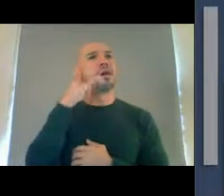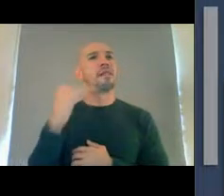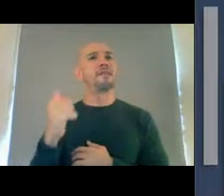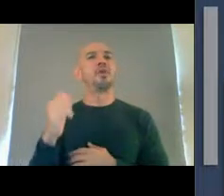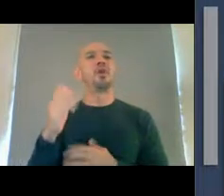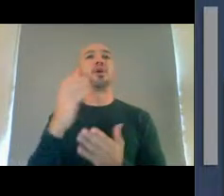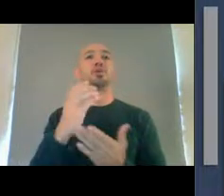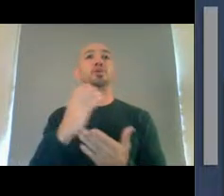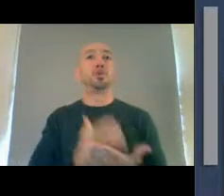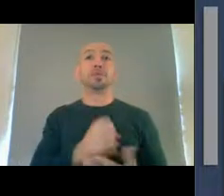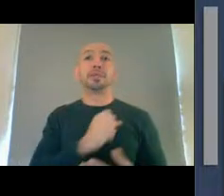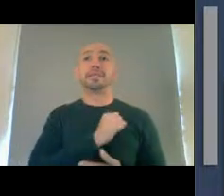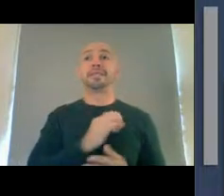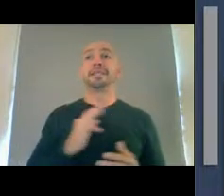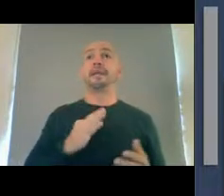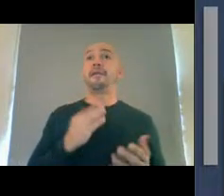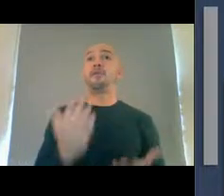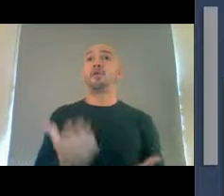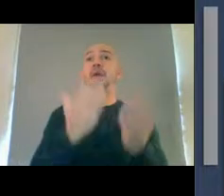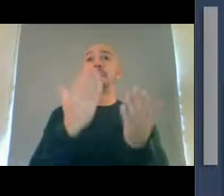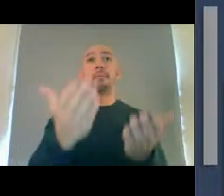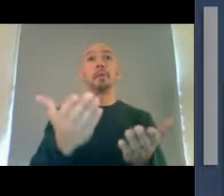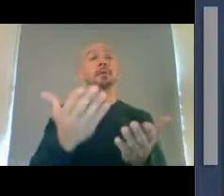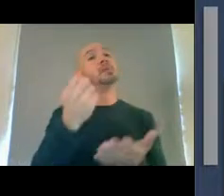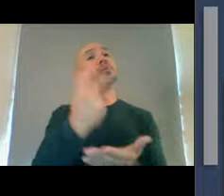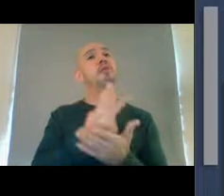staff recommends approval of these guidelines